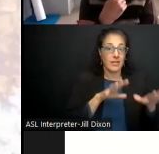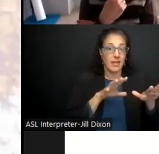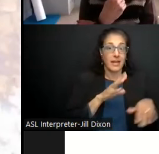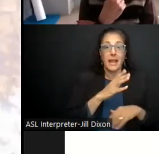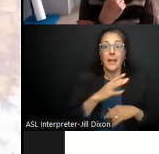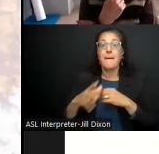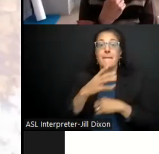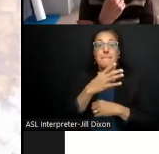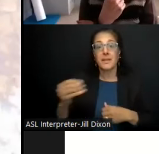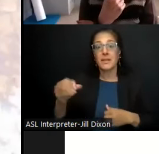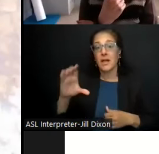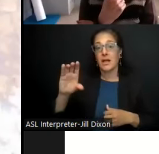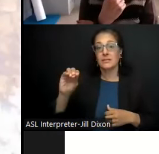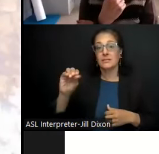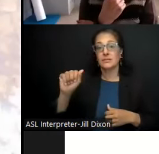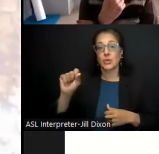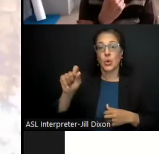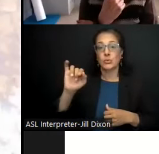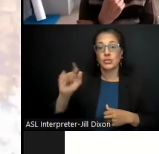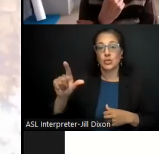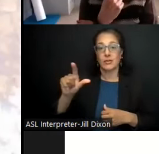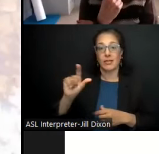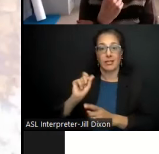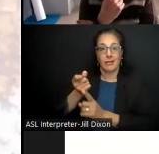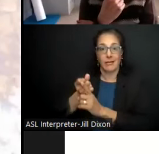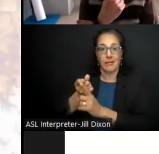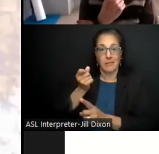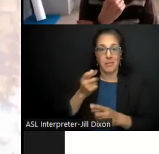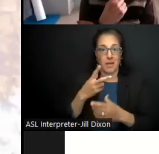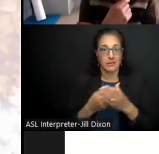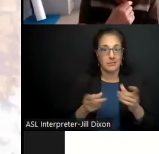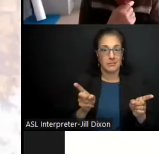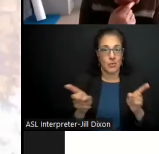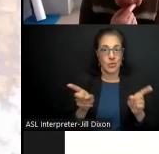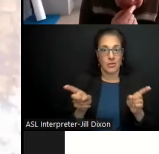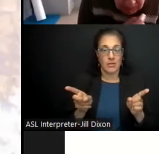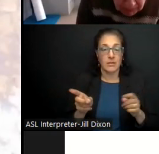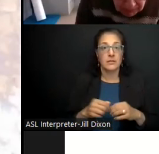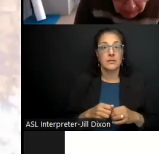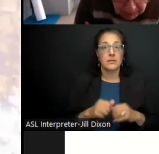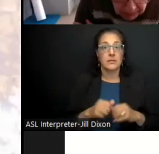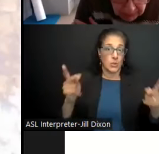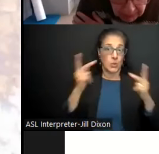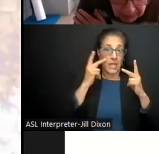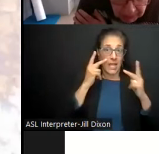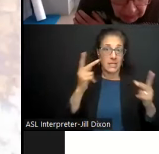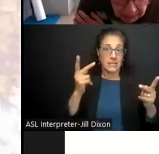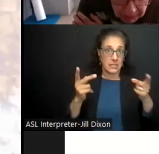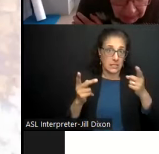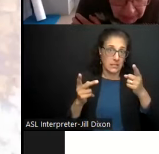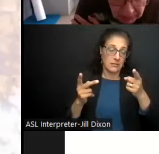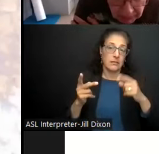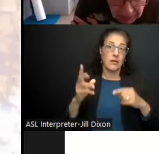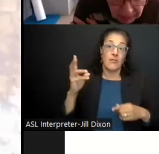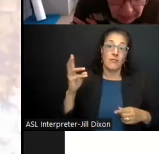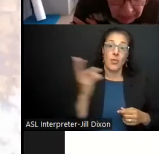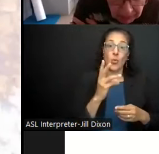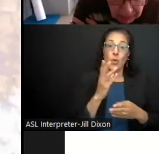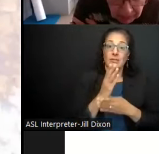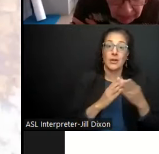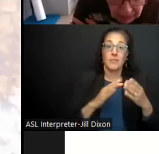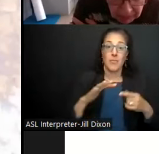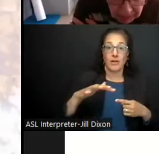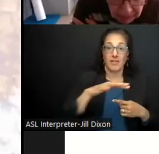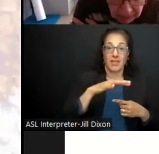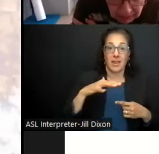impacts. You can see that being for the western part of the neighborhood